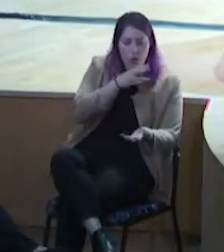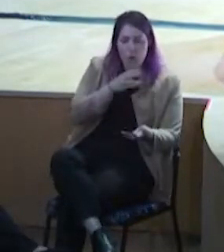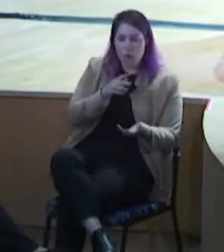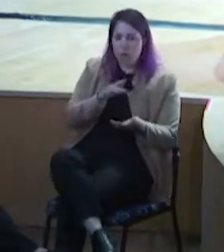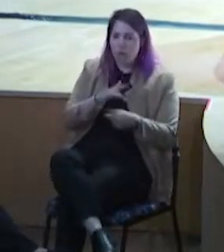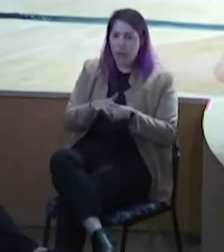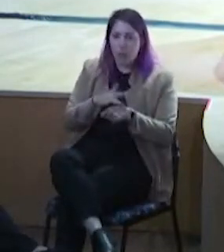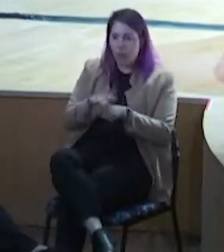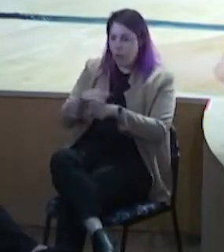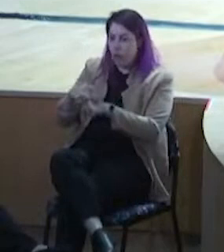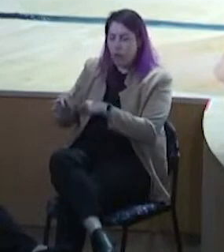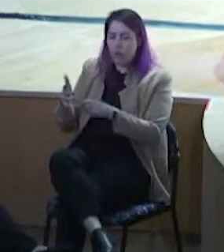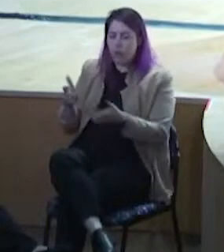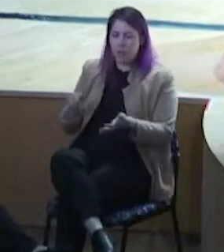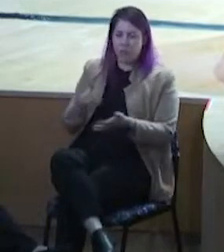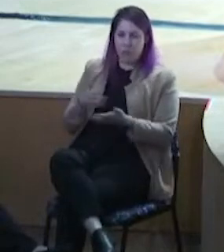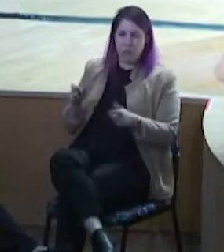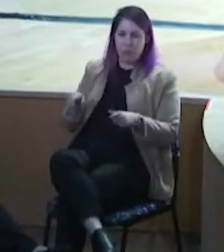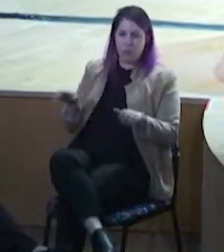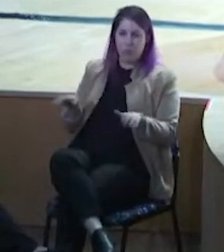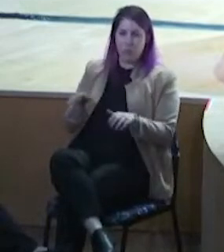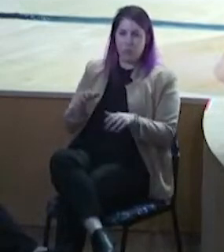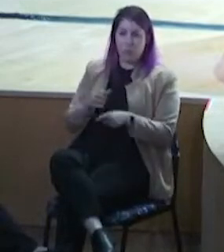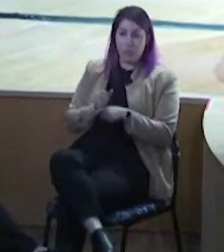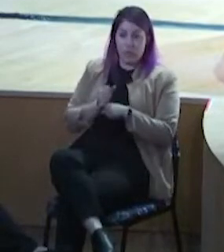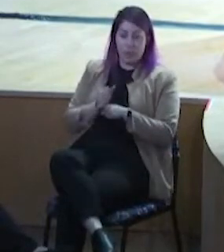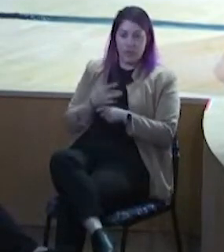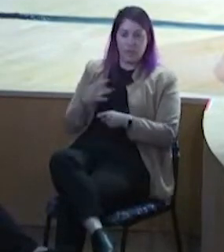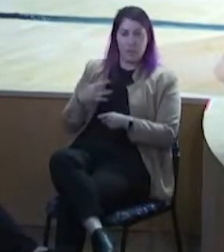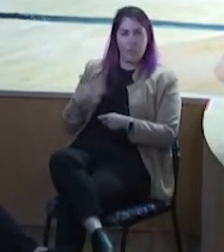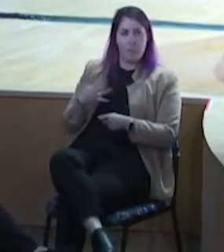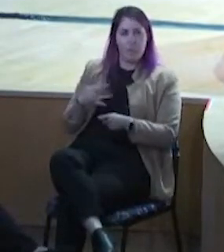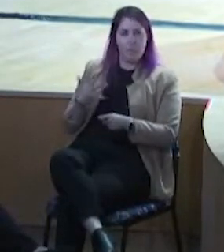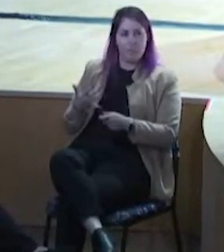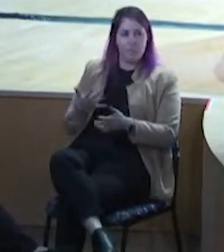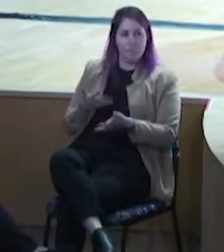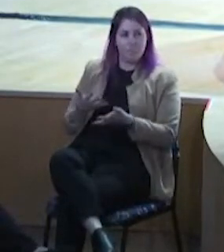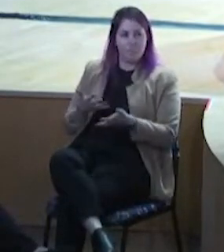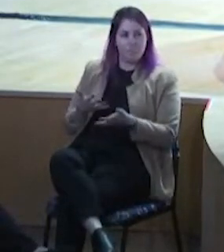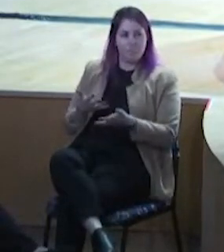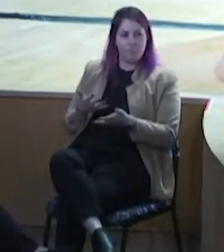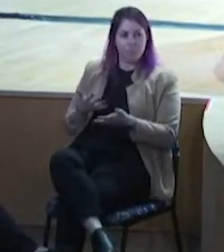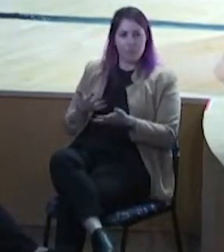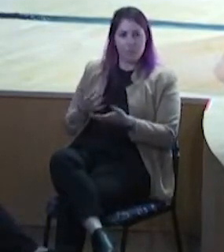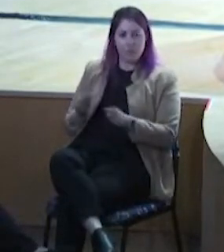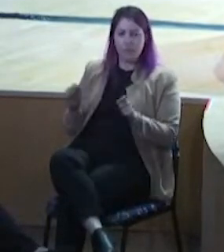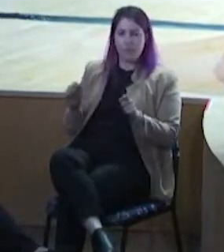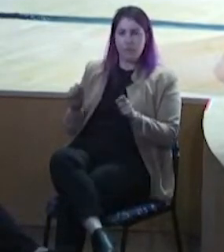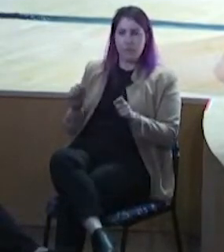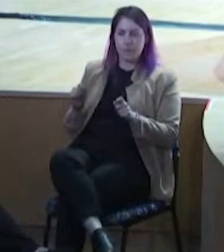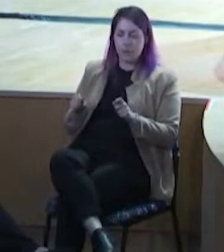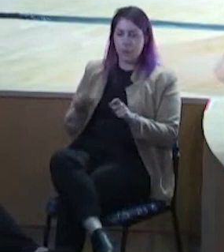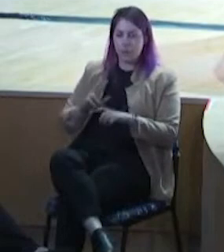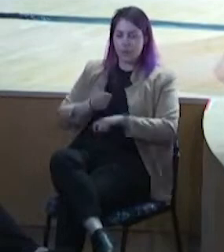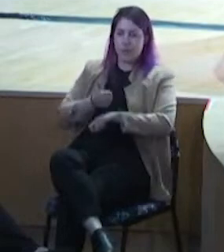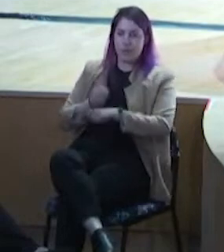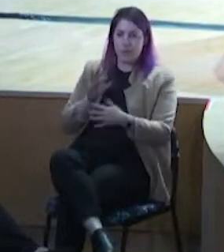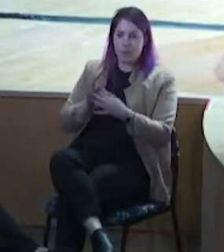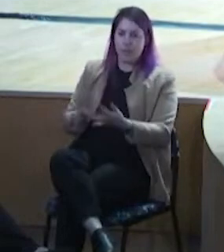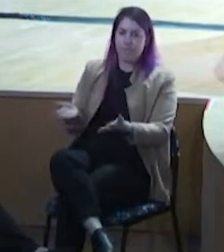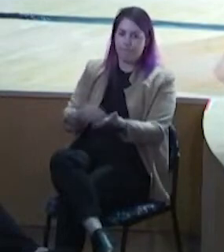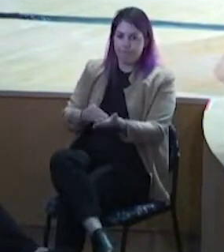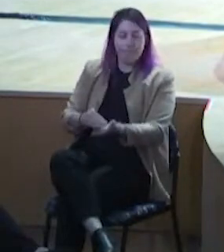are the things we need to do, right? To get that sense of place, to regain that connection.